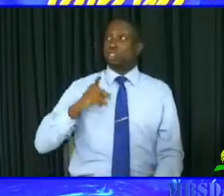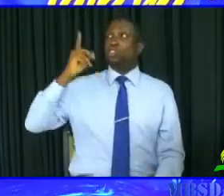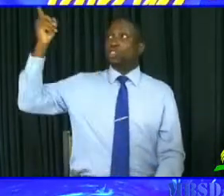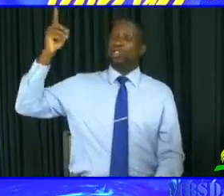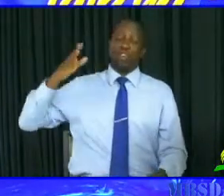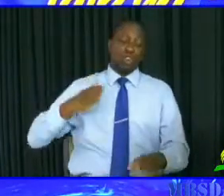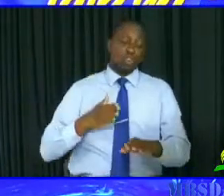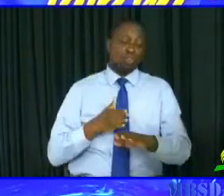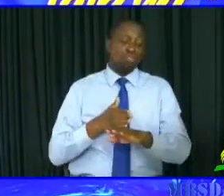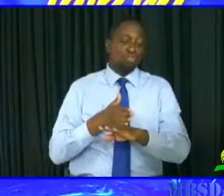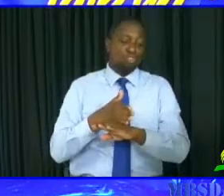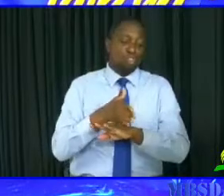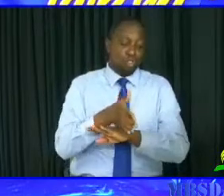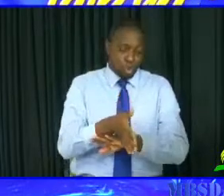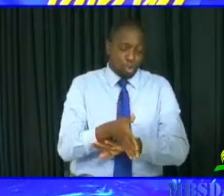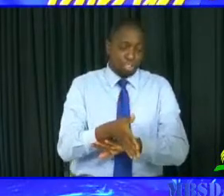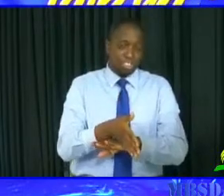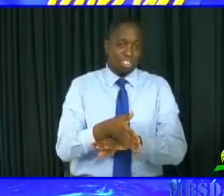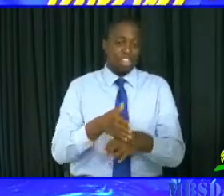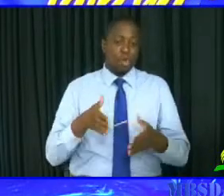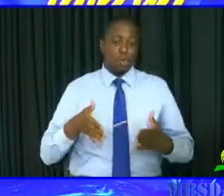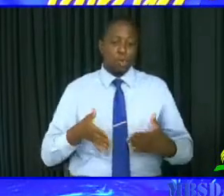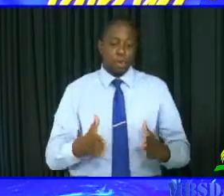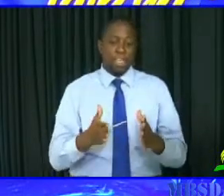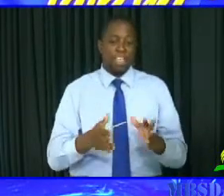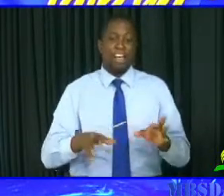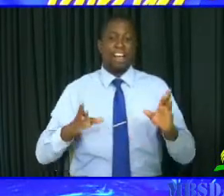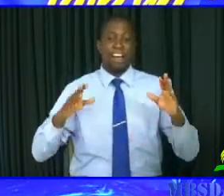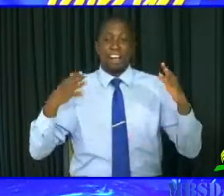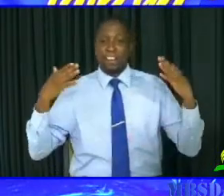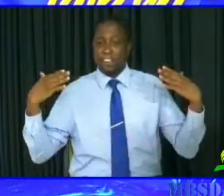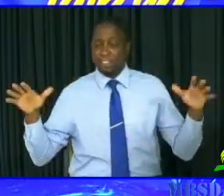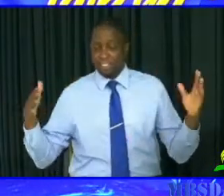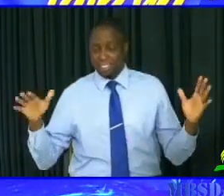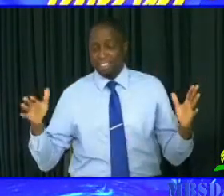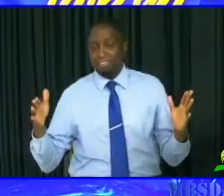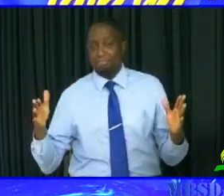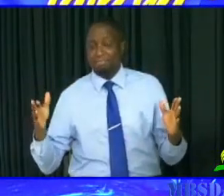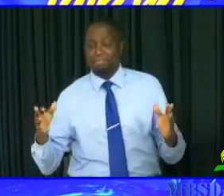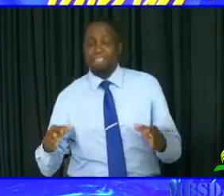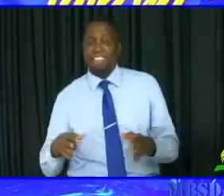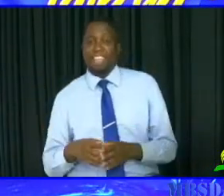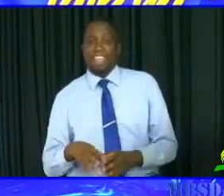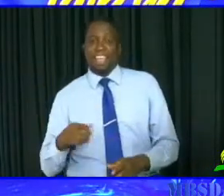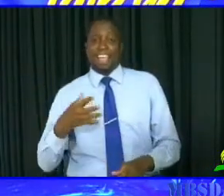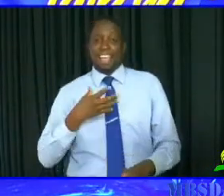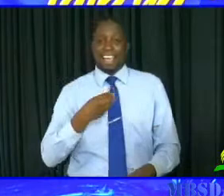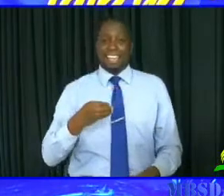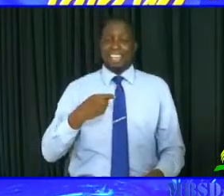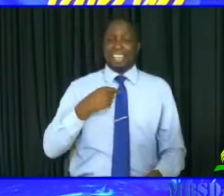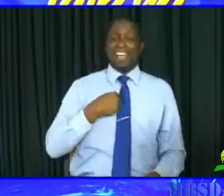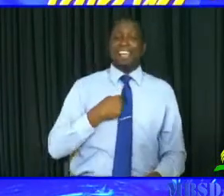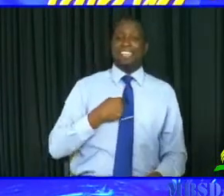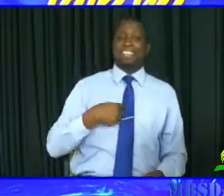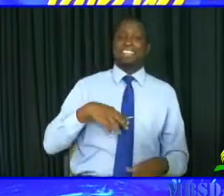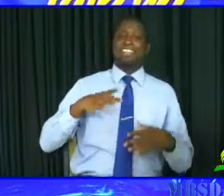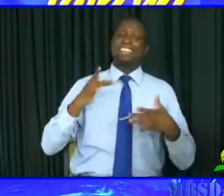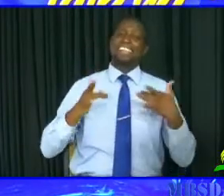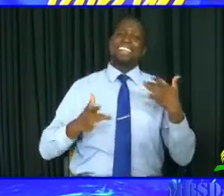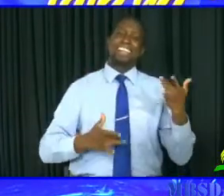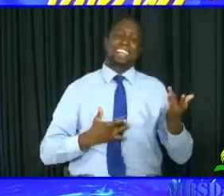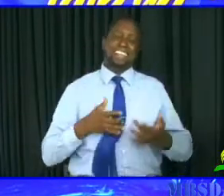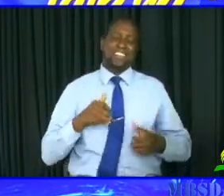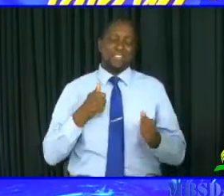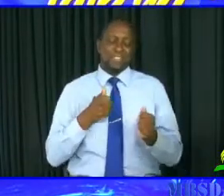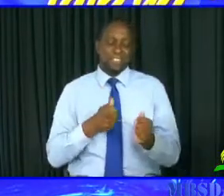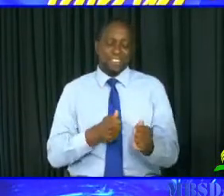this way before me, and I'll gladly follow